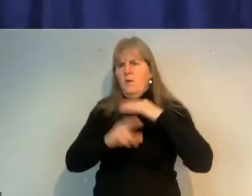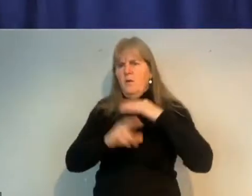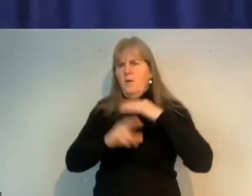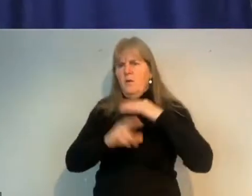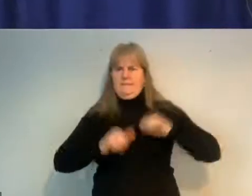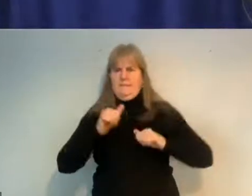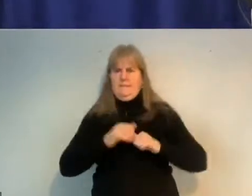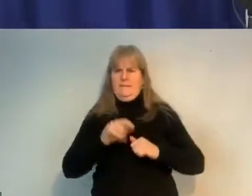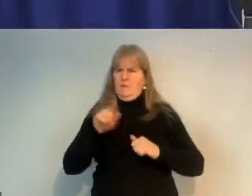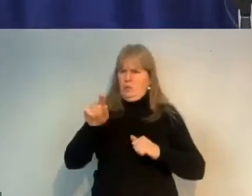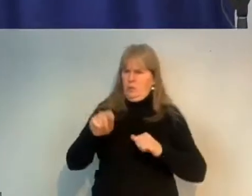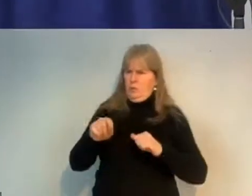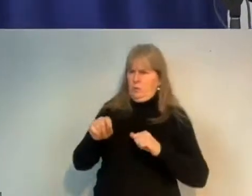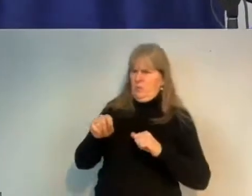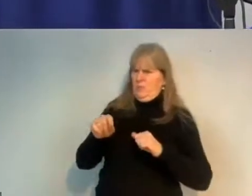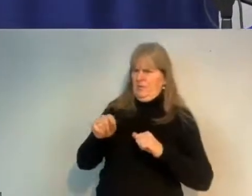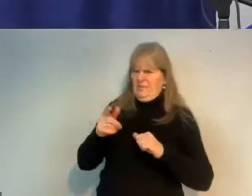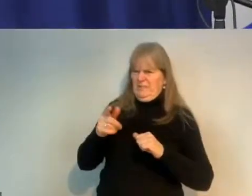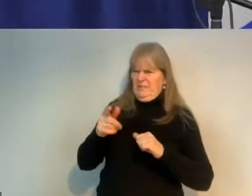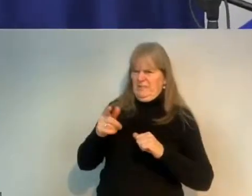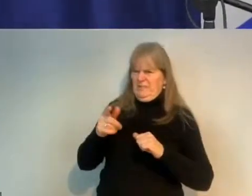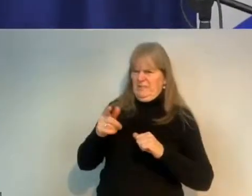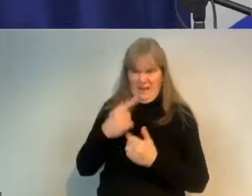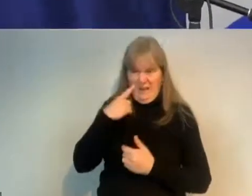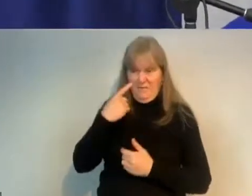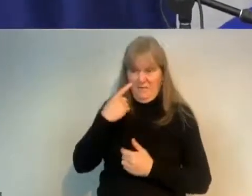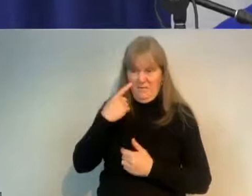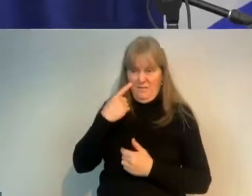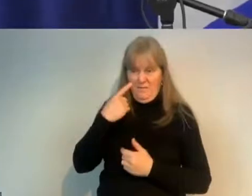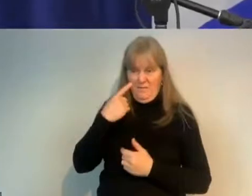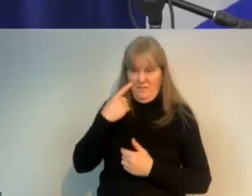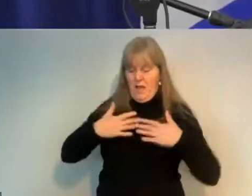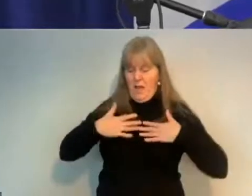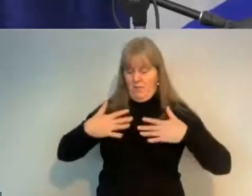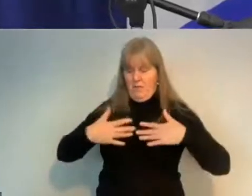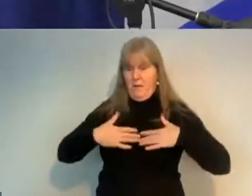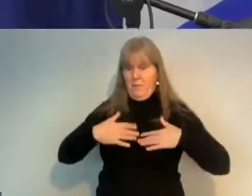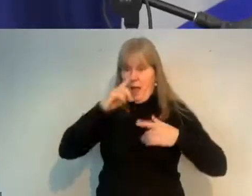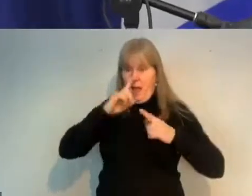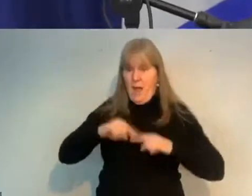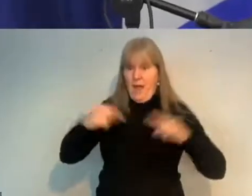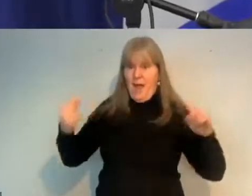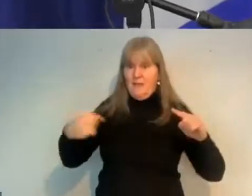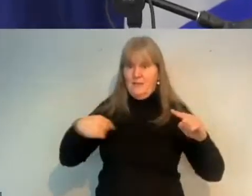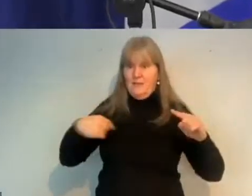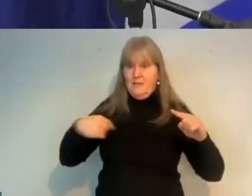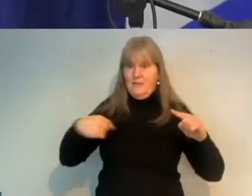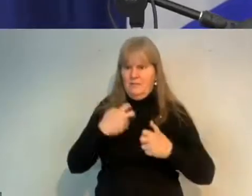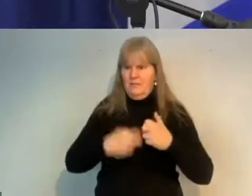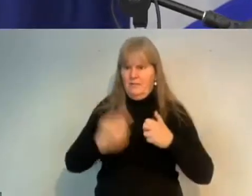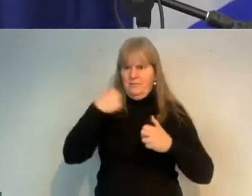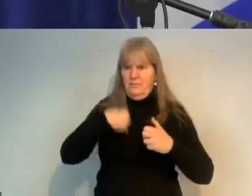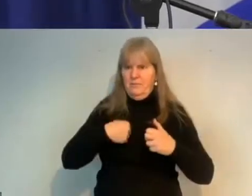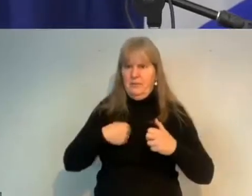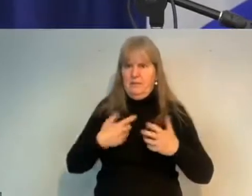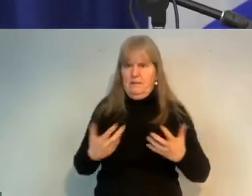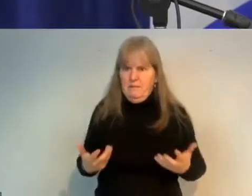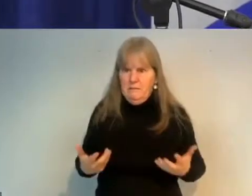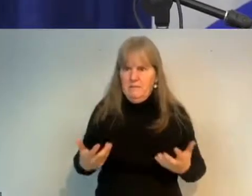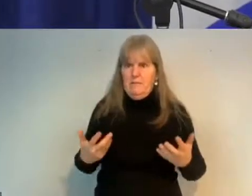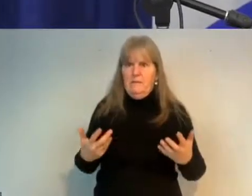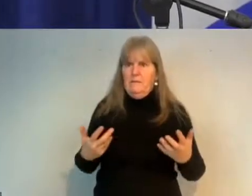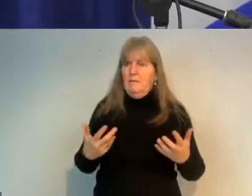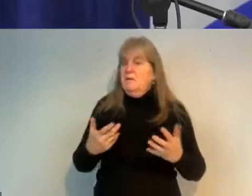really that practical. I myself have respiratory allergies, and it's rarely I have a day where I don't have sniffles. Am I supposed